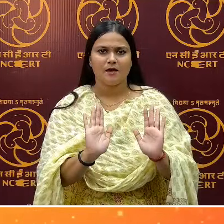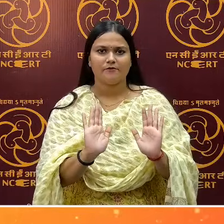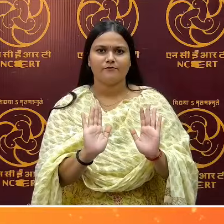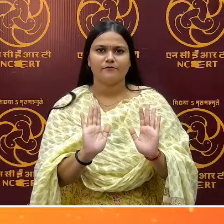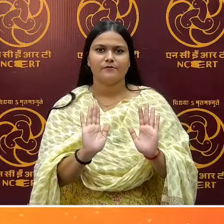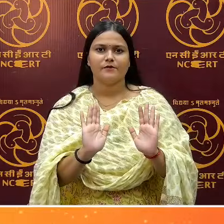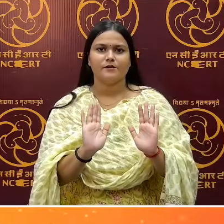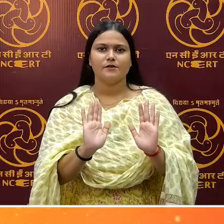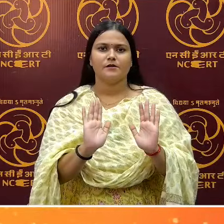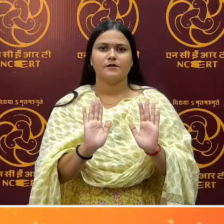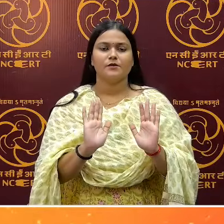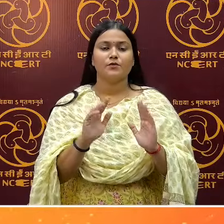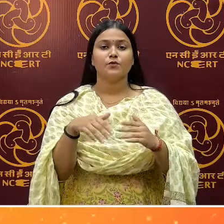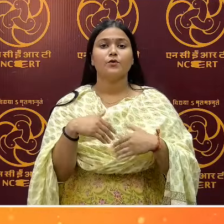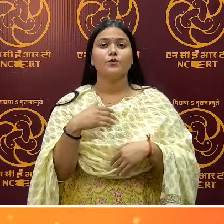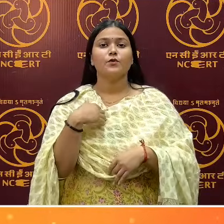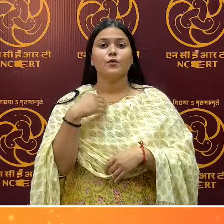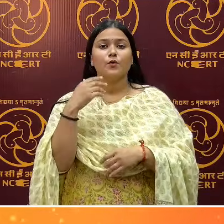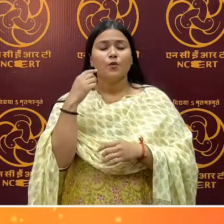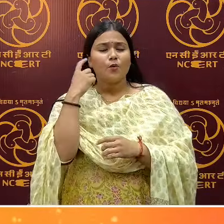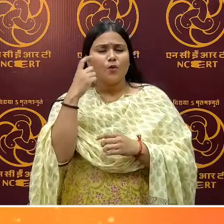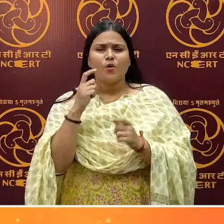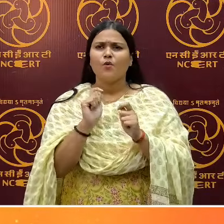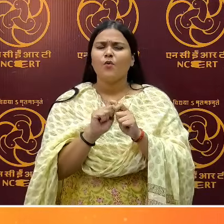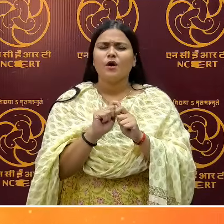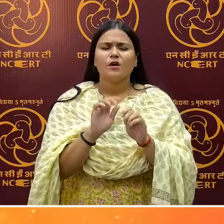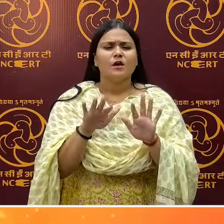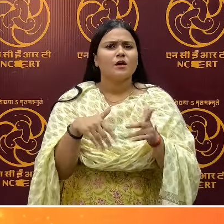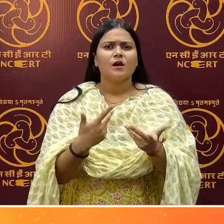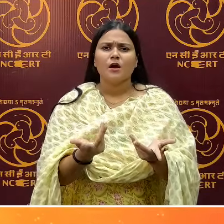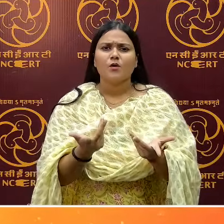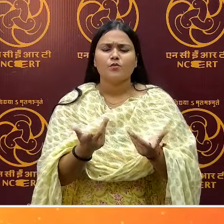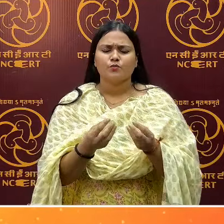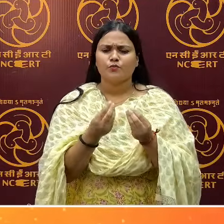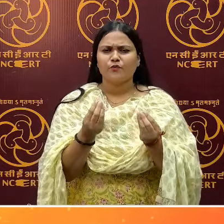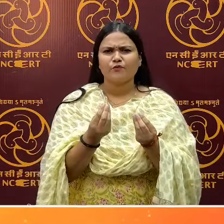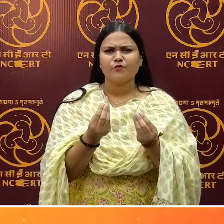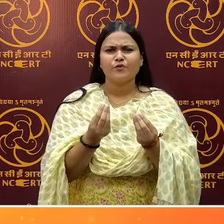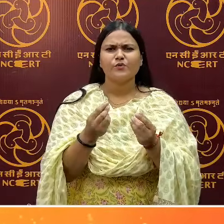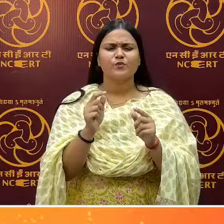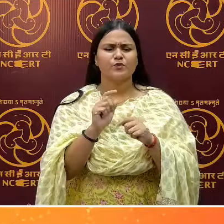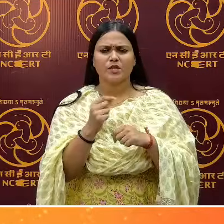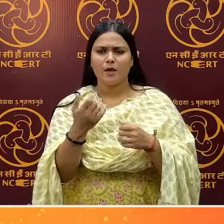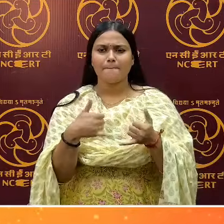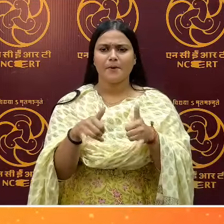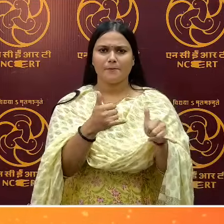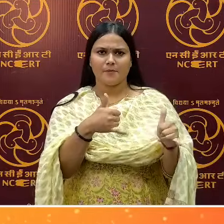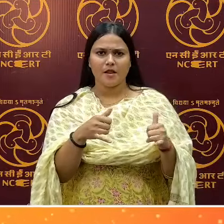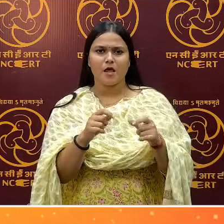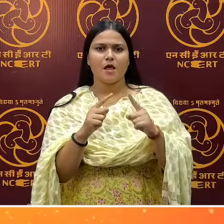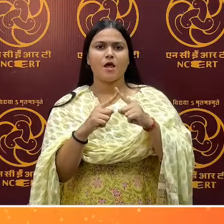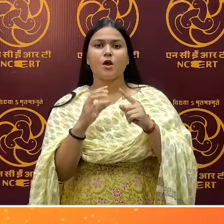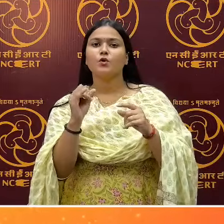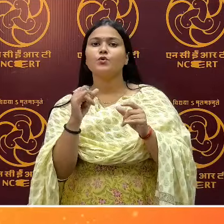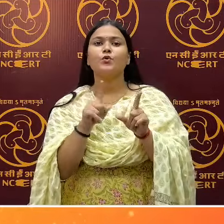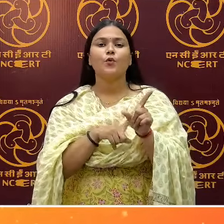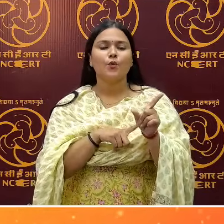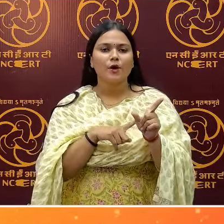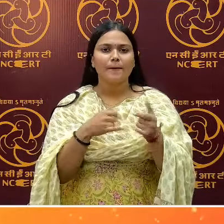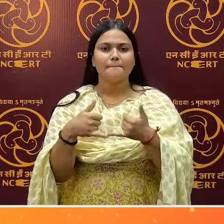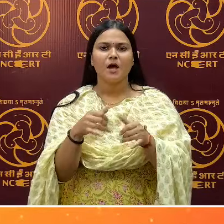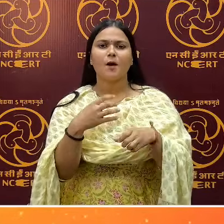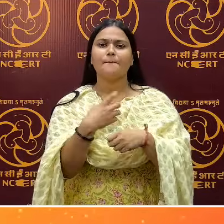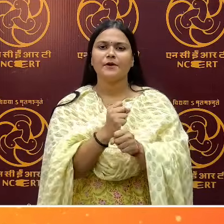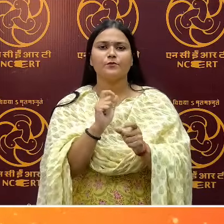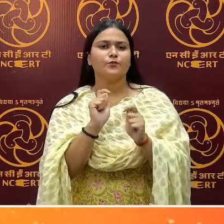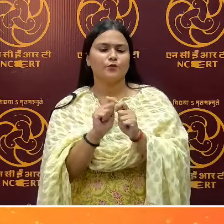they often wonder ki how are they working. Some of the things they use for playing, like their toys. Some of the things make them